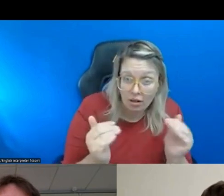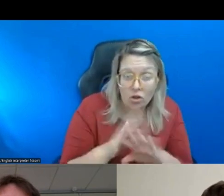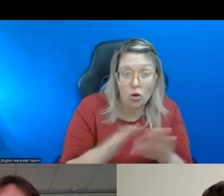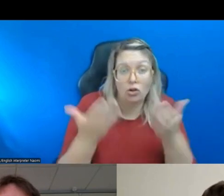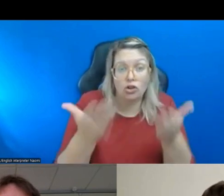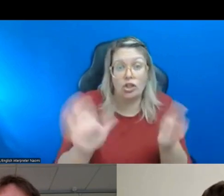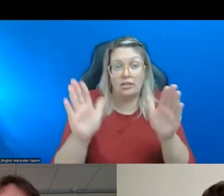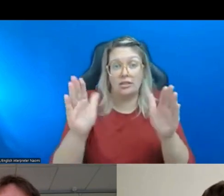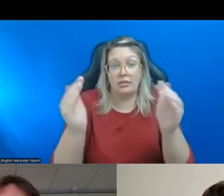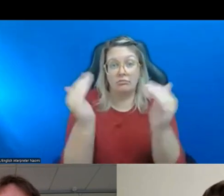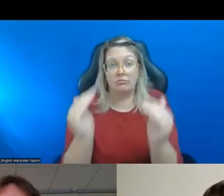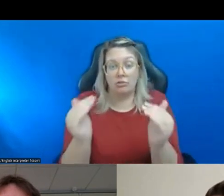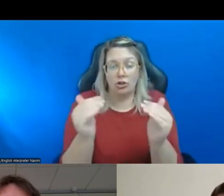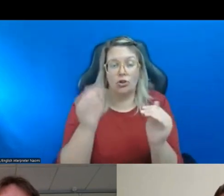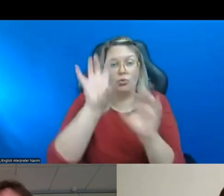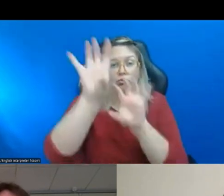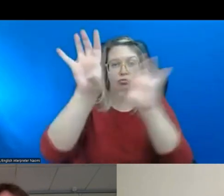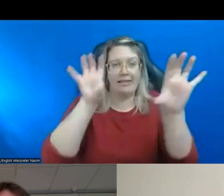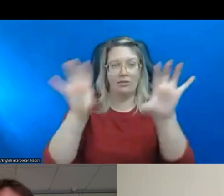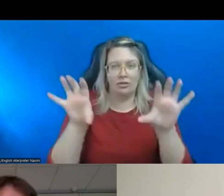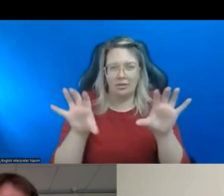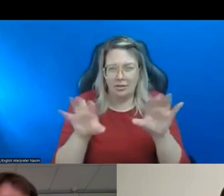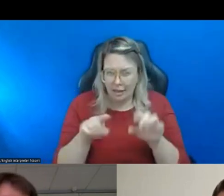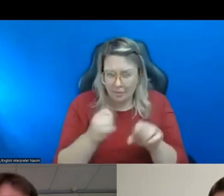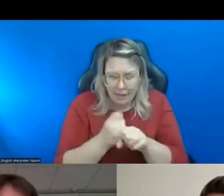down? Does that?